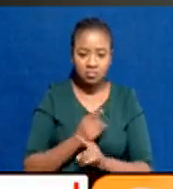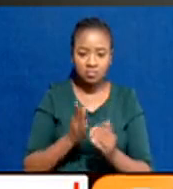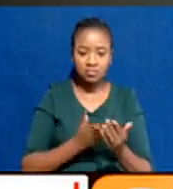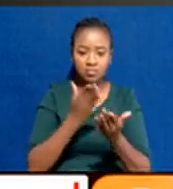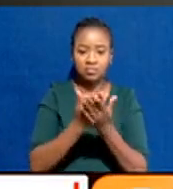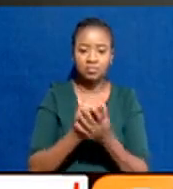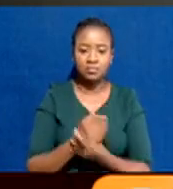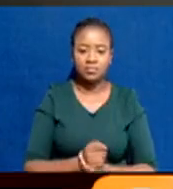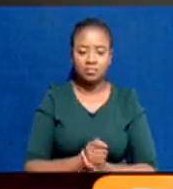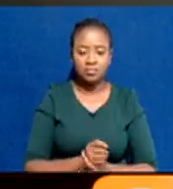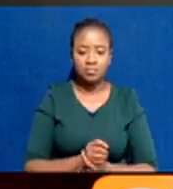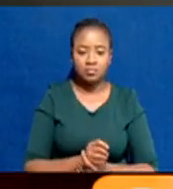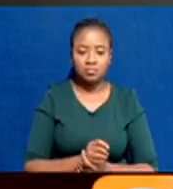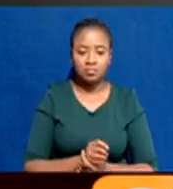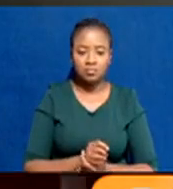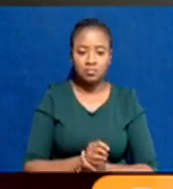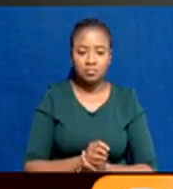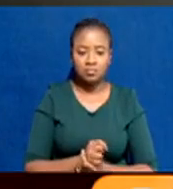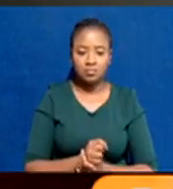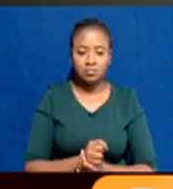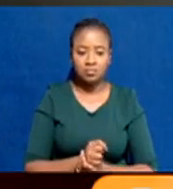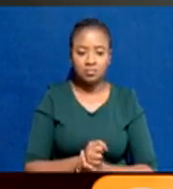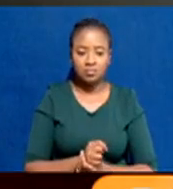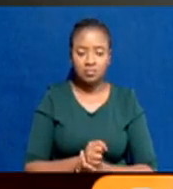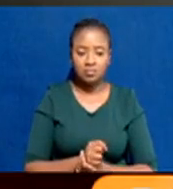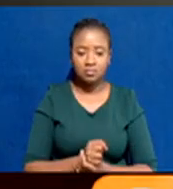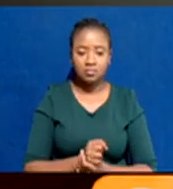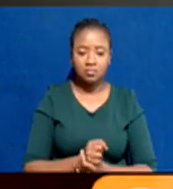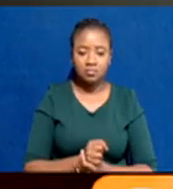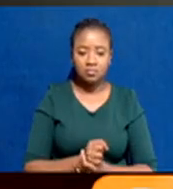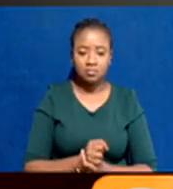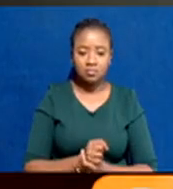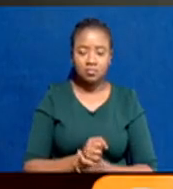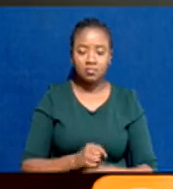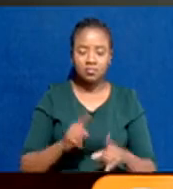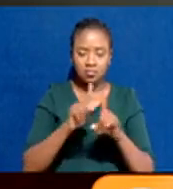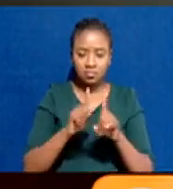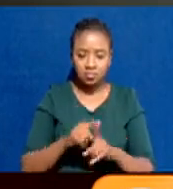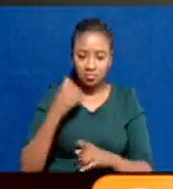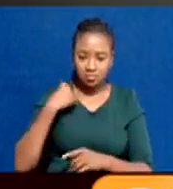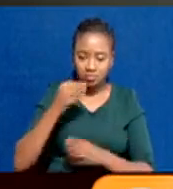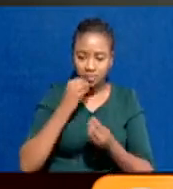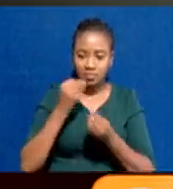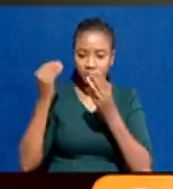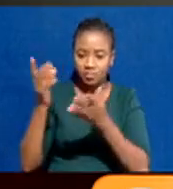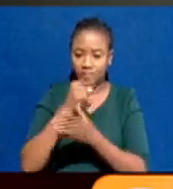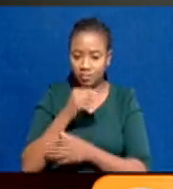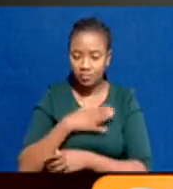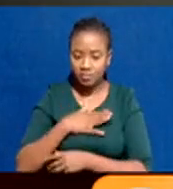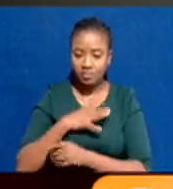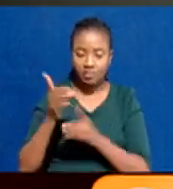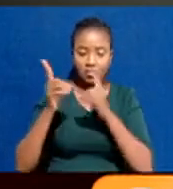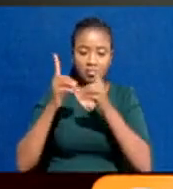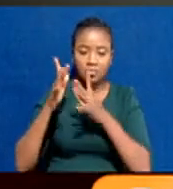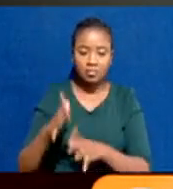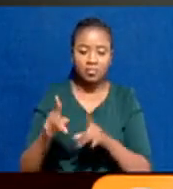memo to Dr. Mulwa. I then informed my director, Dr. Mulwa,